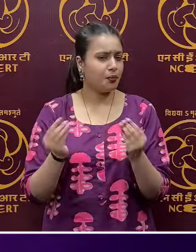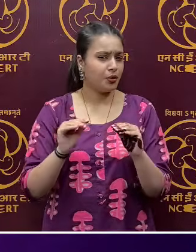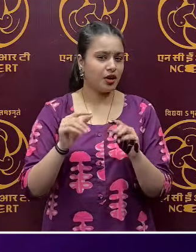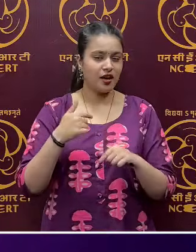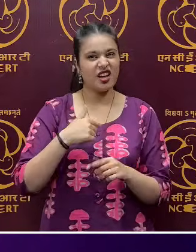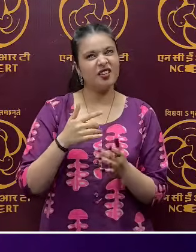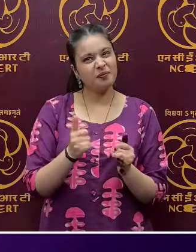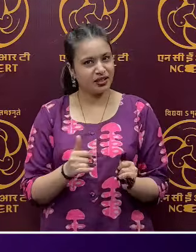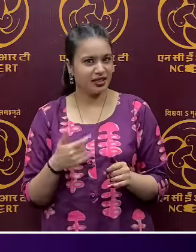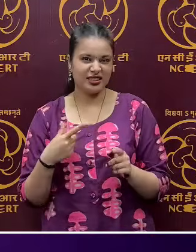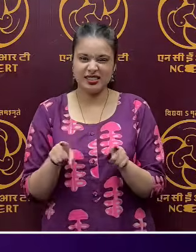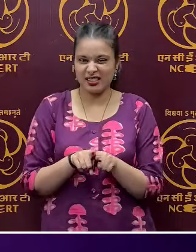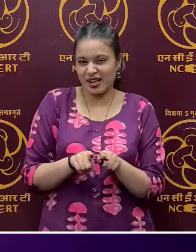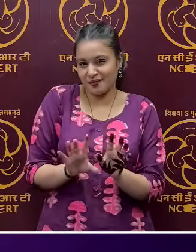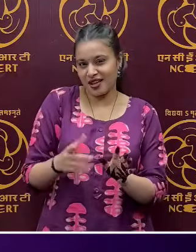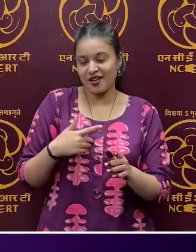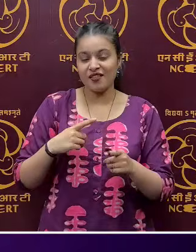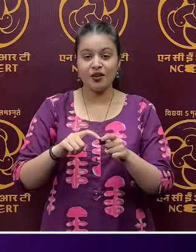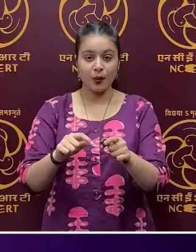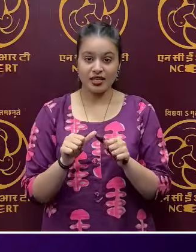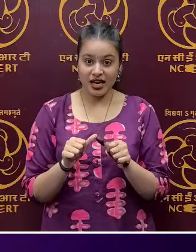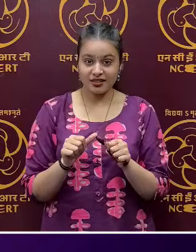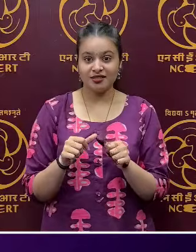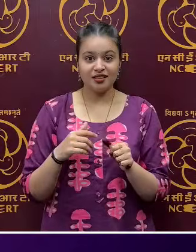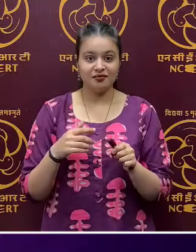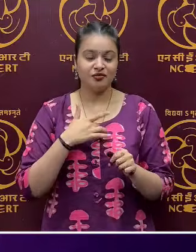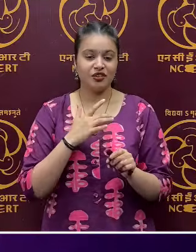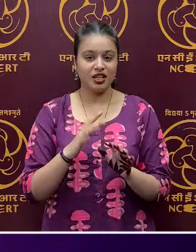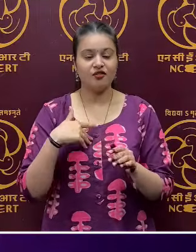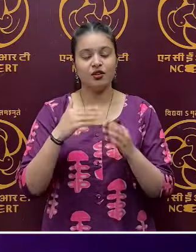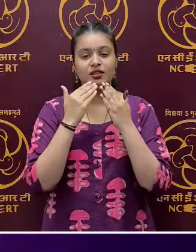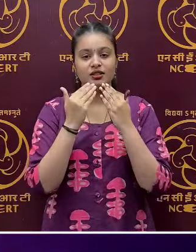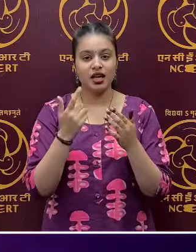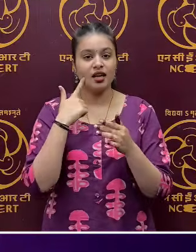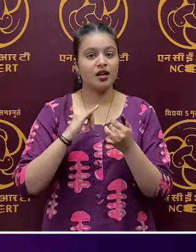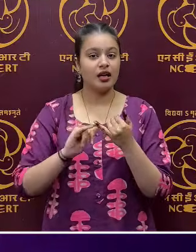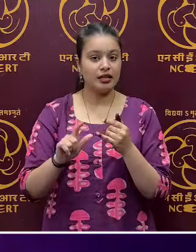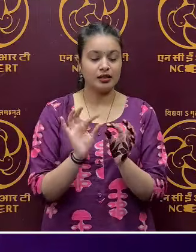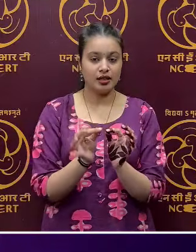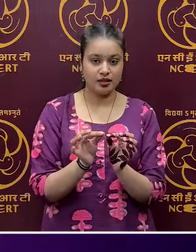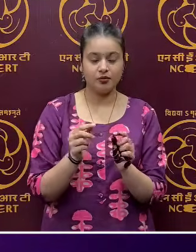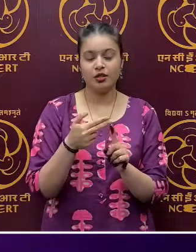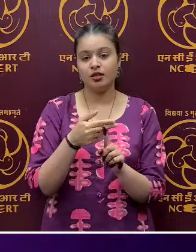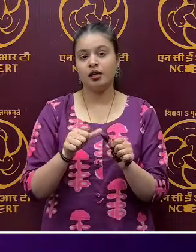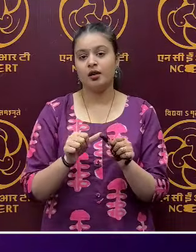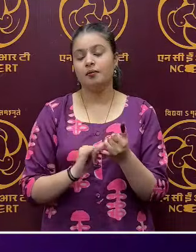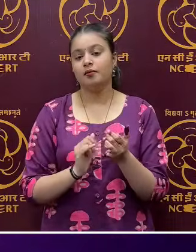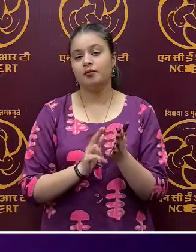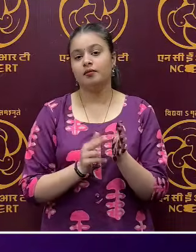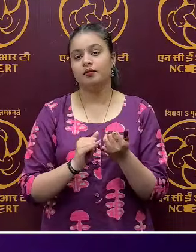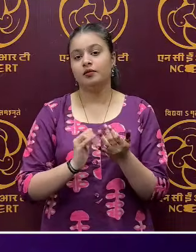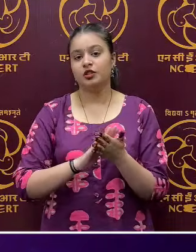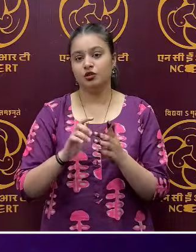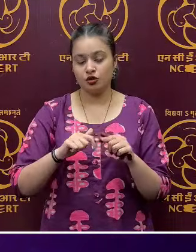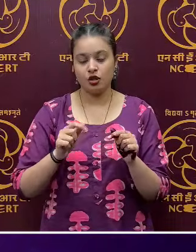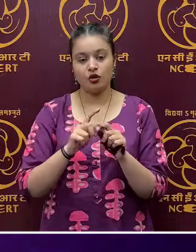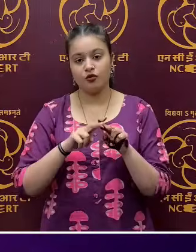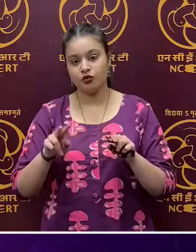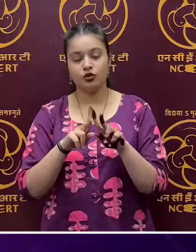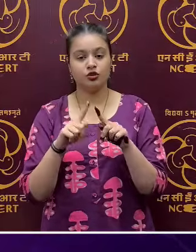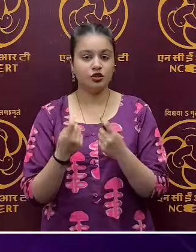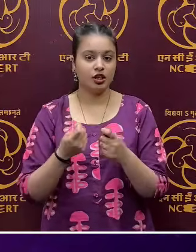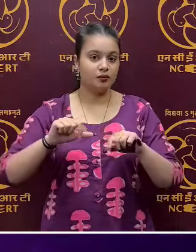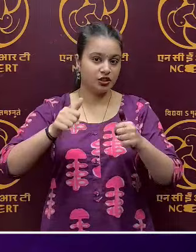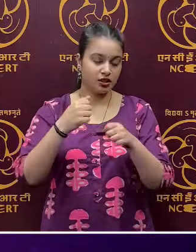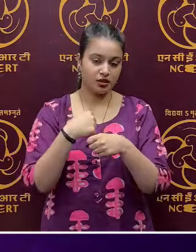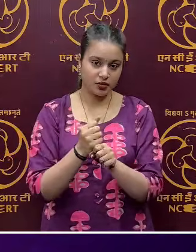like playing this over like a quiz. And I would also like to thank our ISL interpreter, Ms. Anushka Sharma, and my entire team for making the session a success.